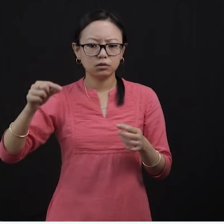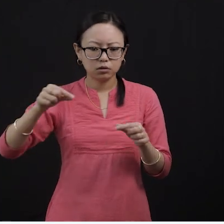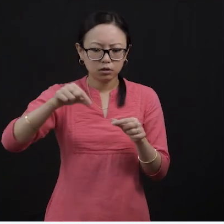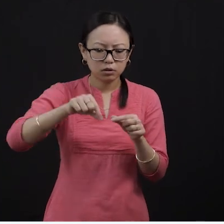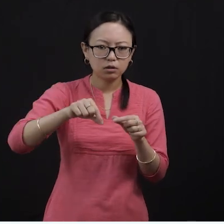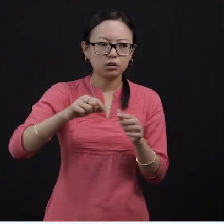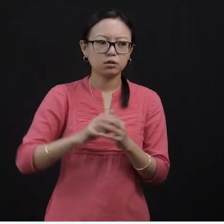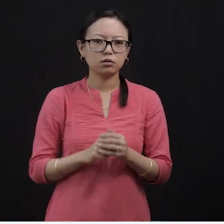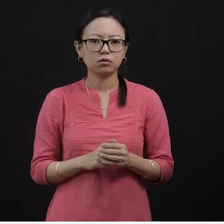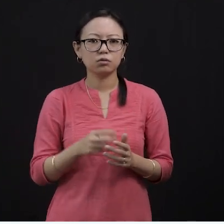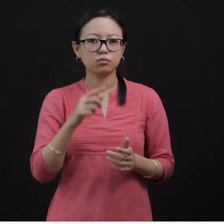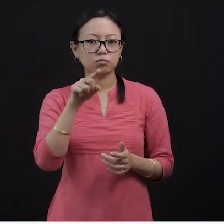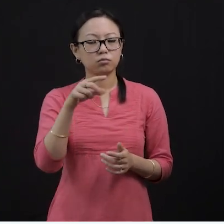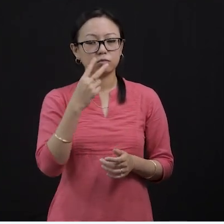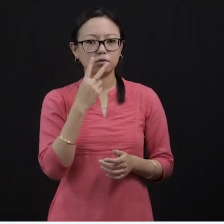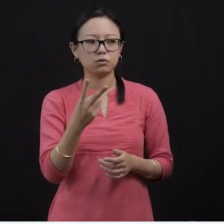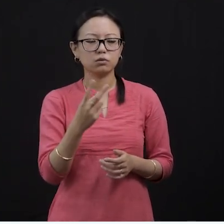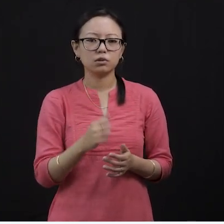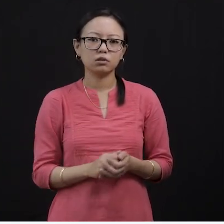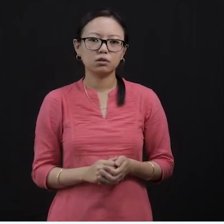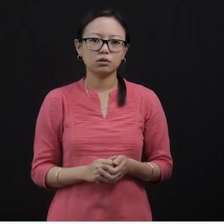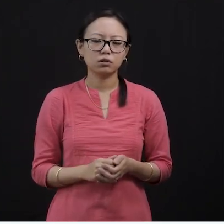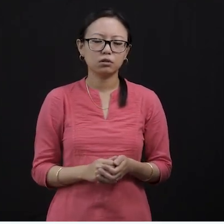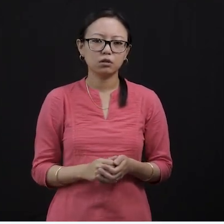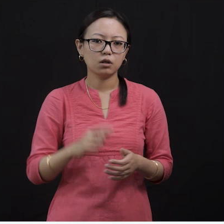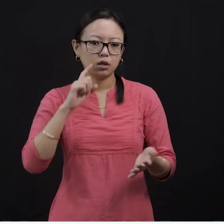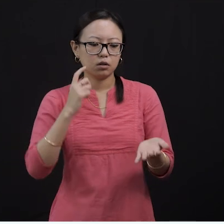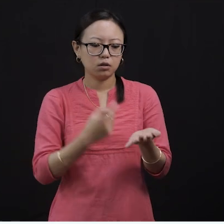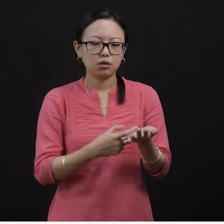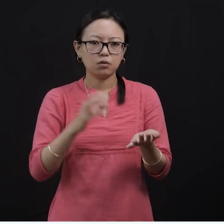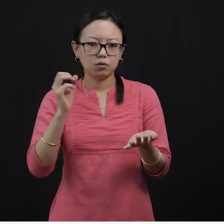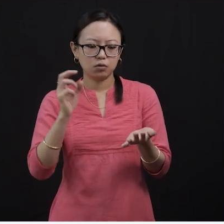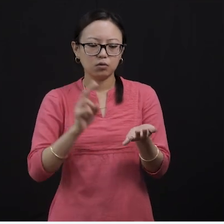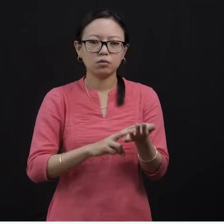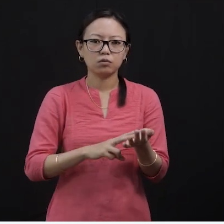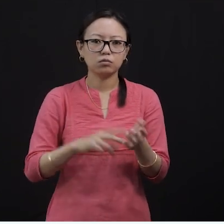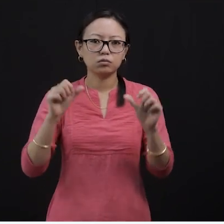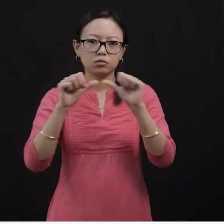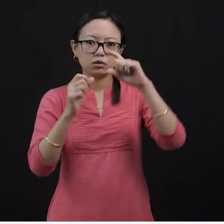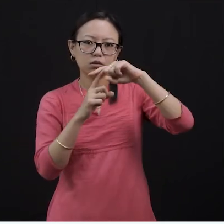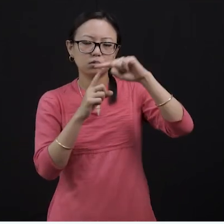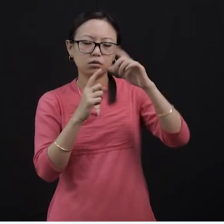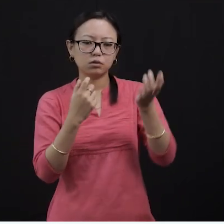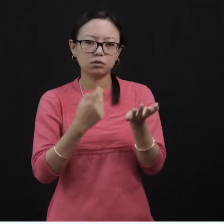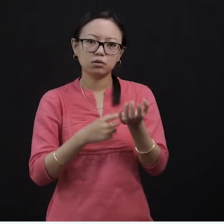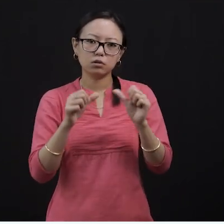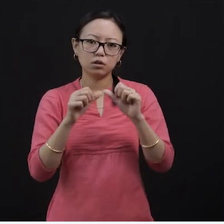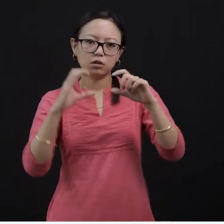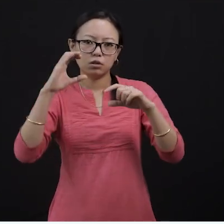bar. You will see that the needle gets, or the pin gets attracted to this iron